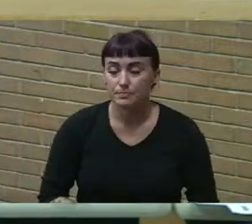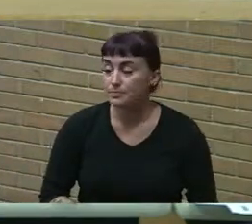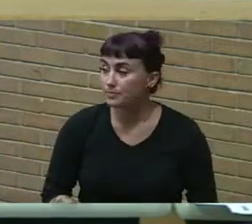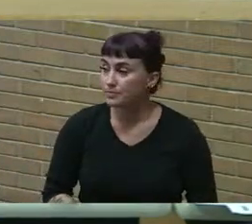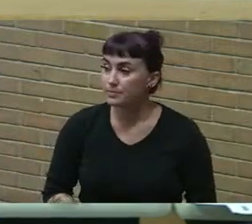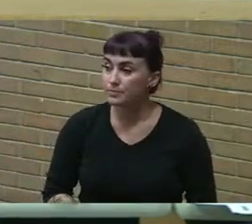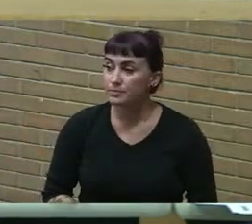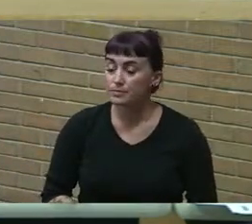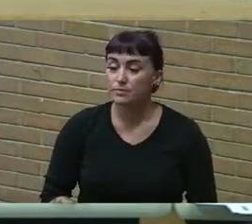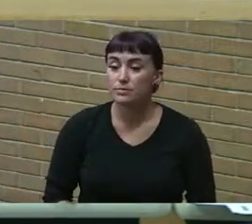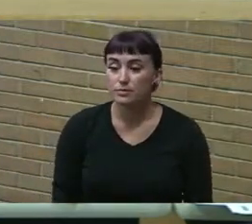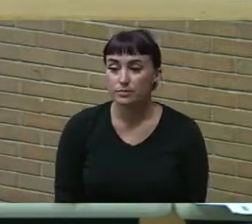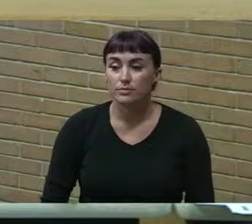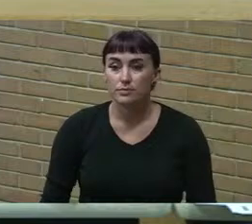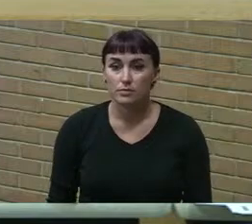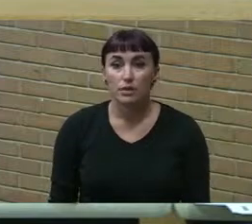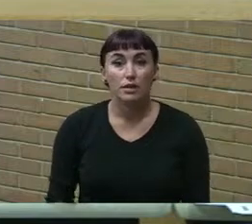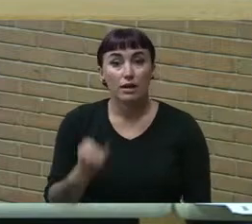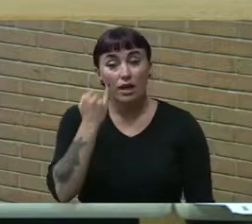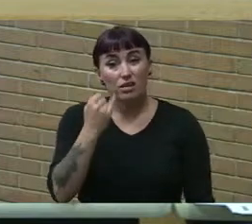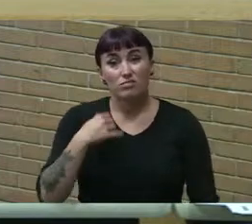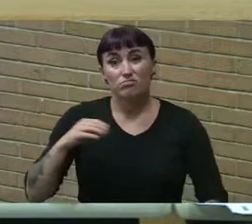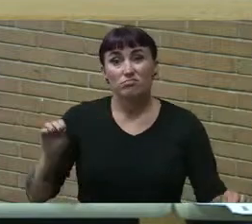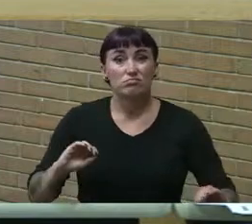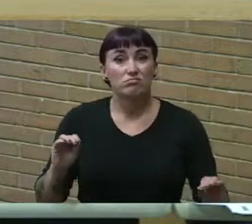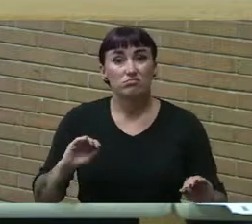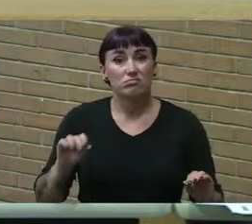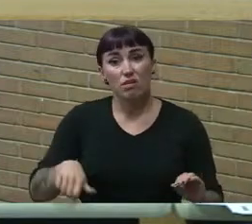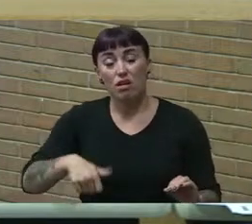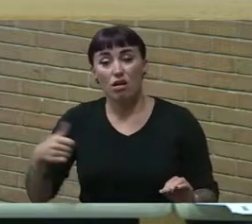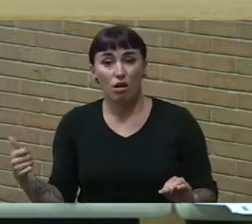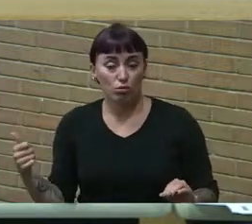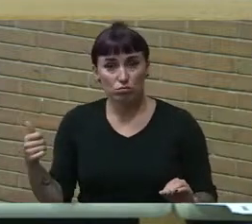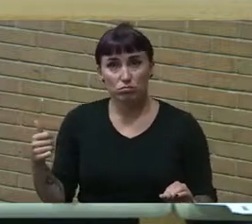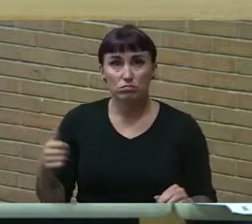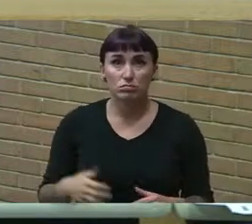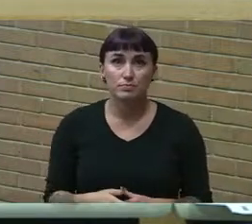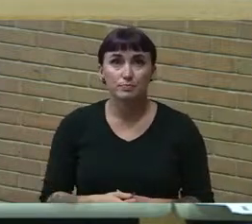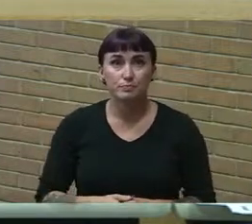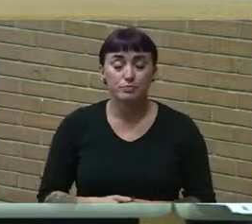Thanks. If there's nothing further,